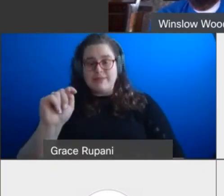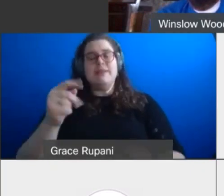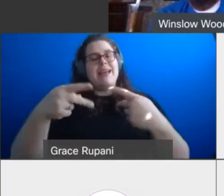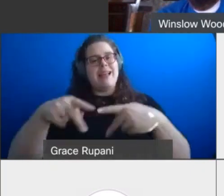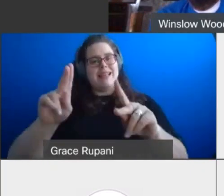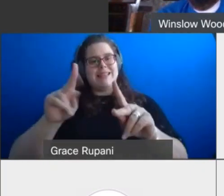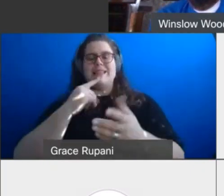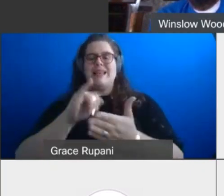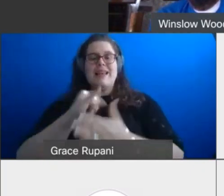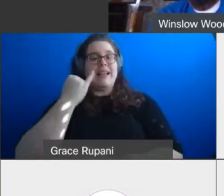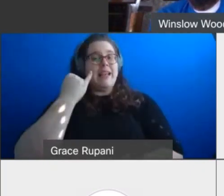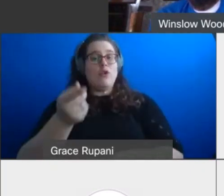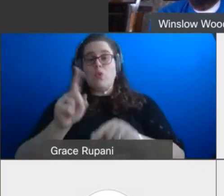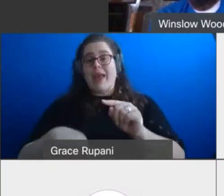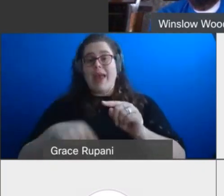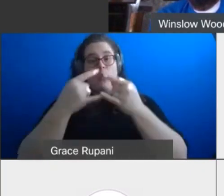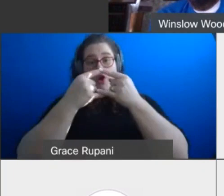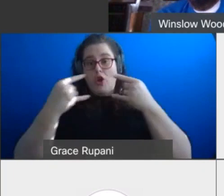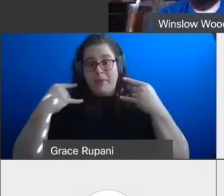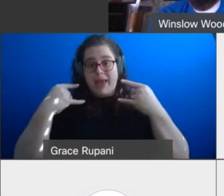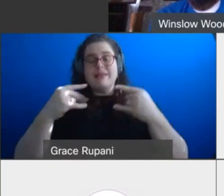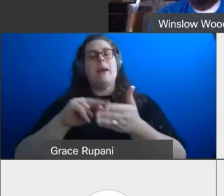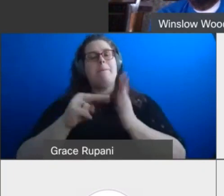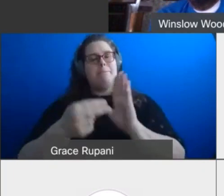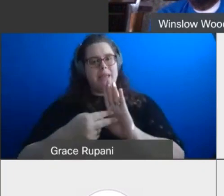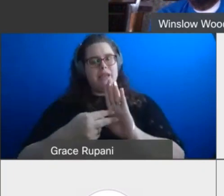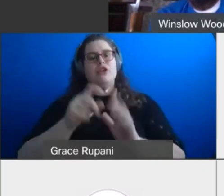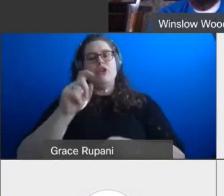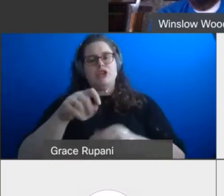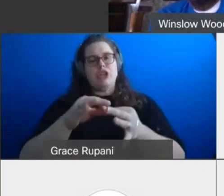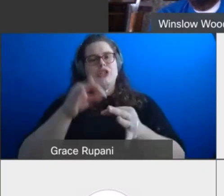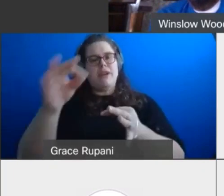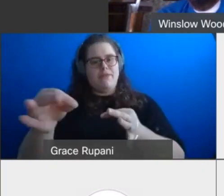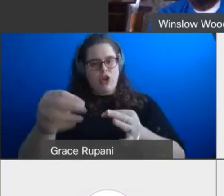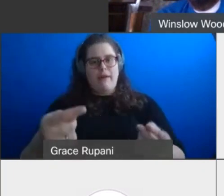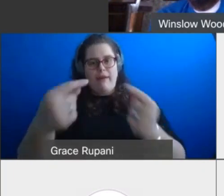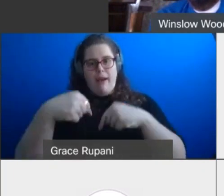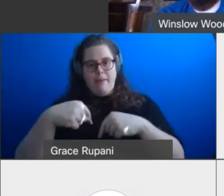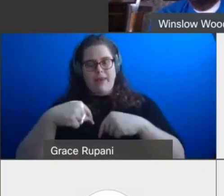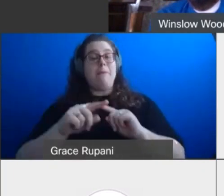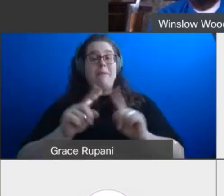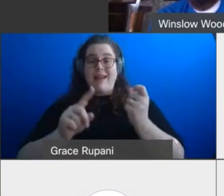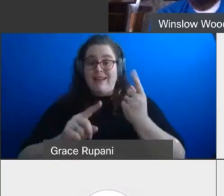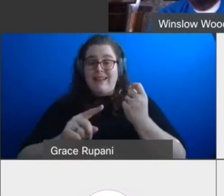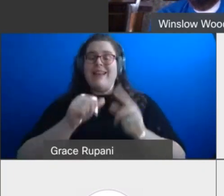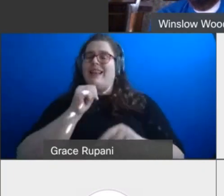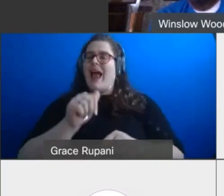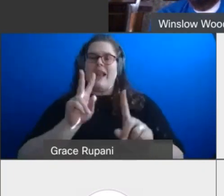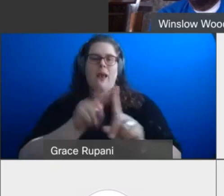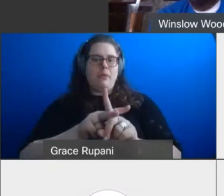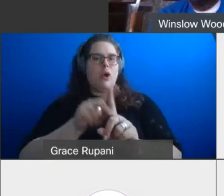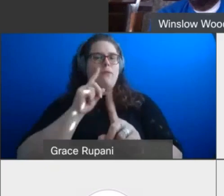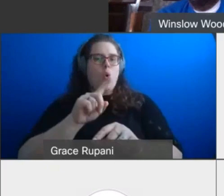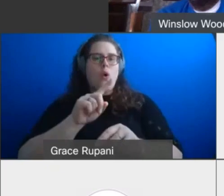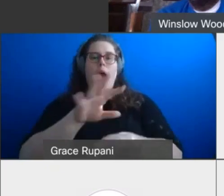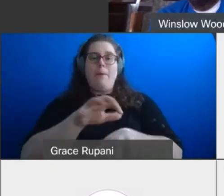if you're not able to wear a mask, you should defer coming to us, that is not applicable for the appointments we have scheduled